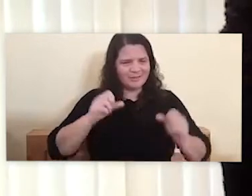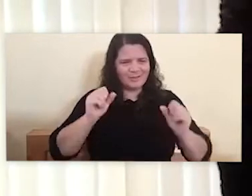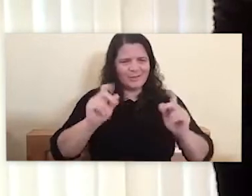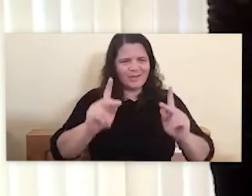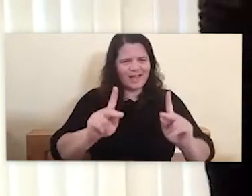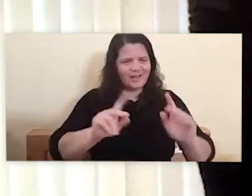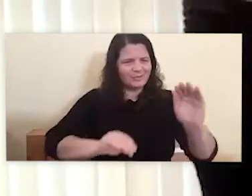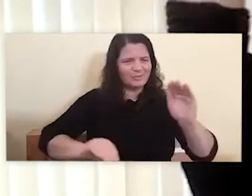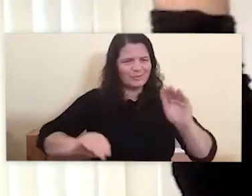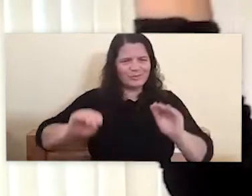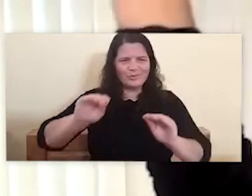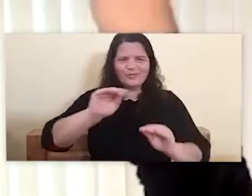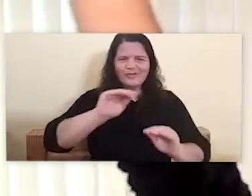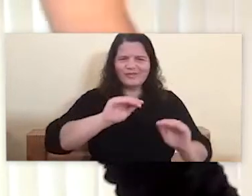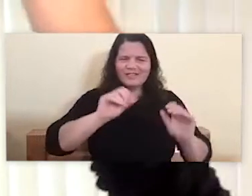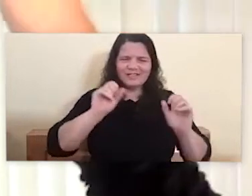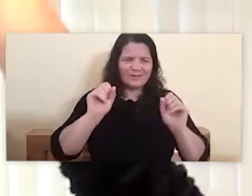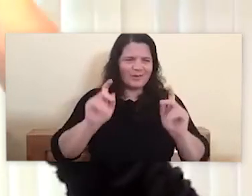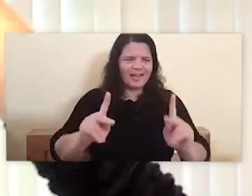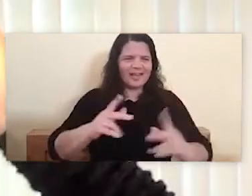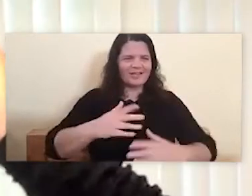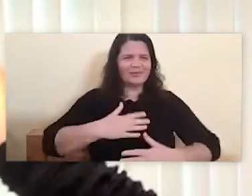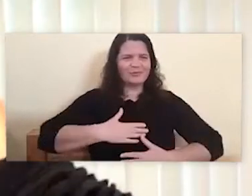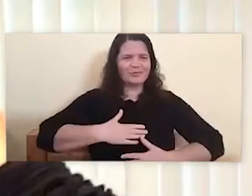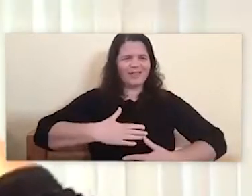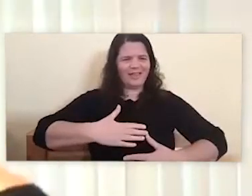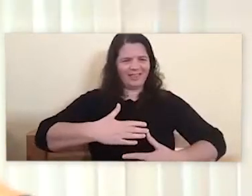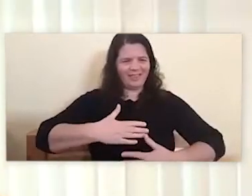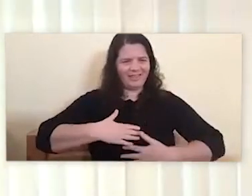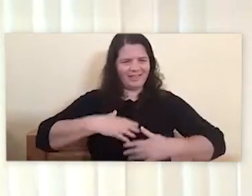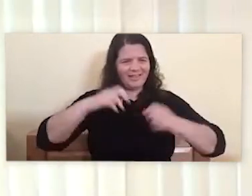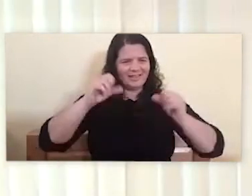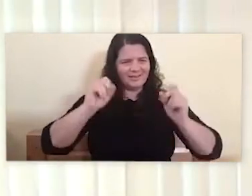and breathe and take up space.